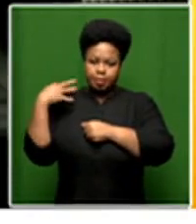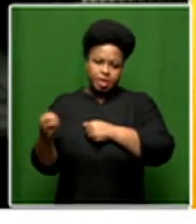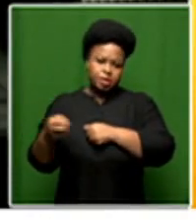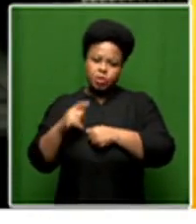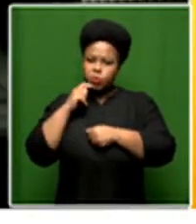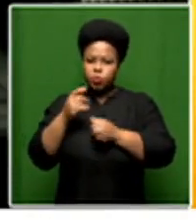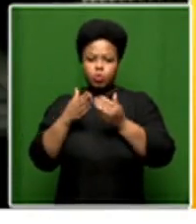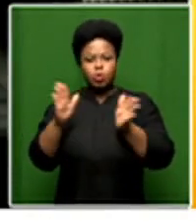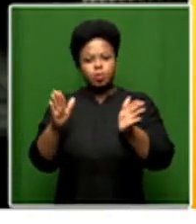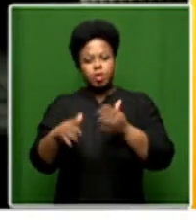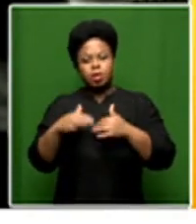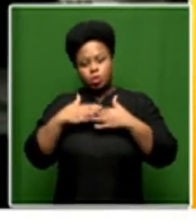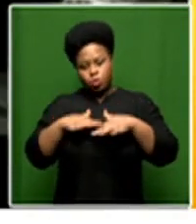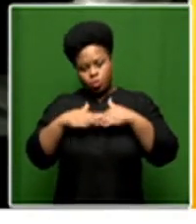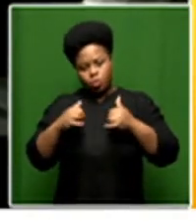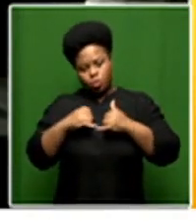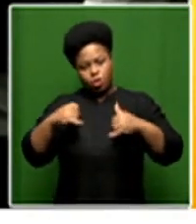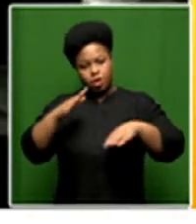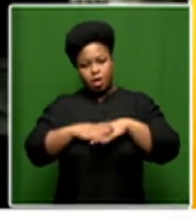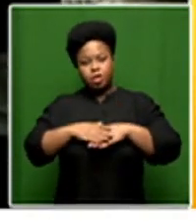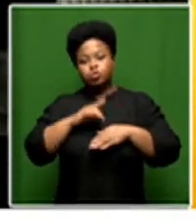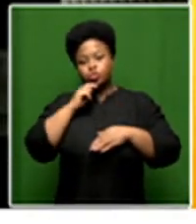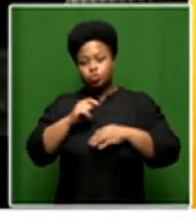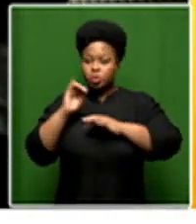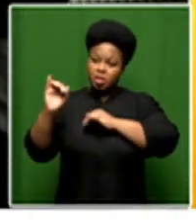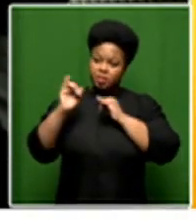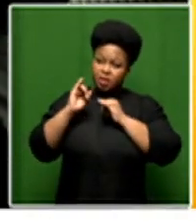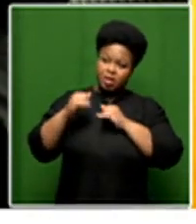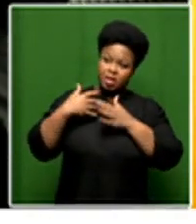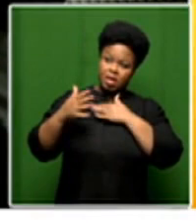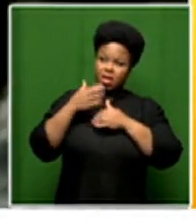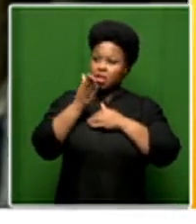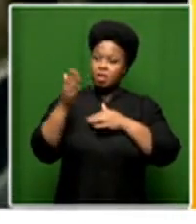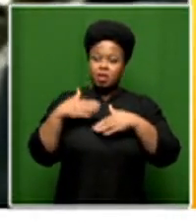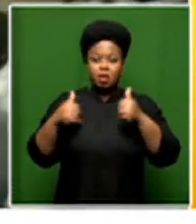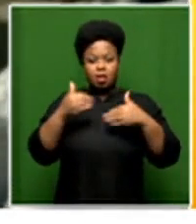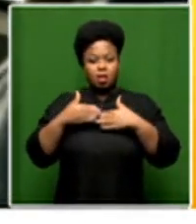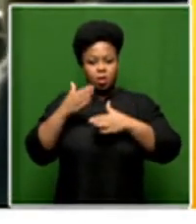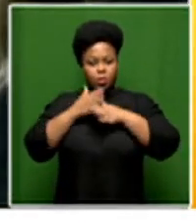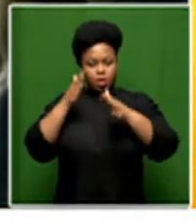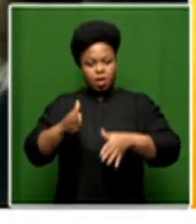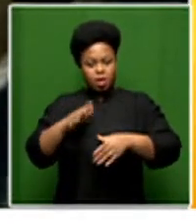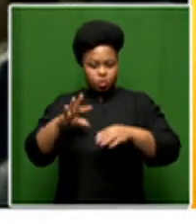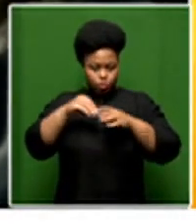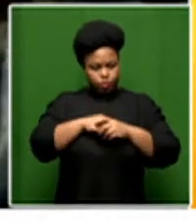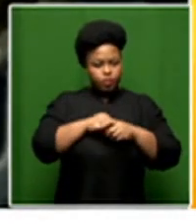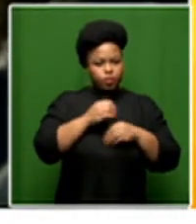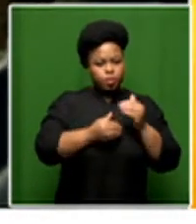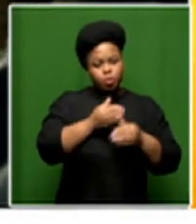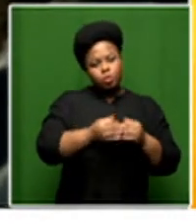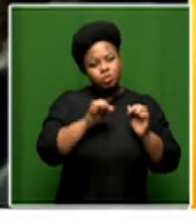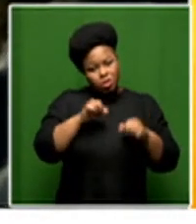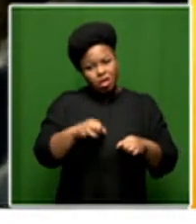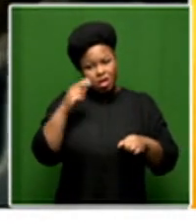had opened up a webinar which was also extended to any healthcare worker to interface with the processes and allowing